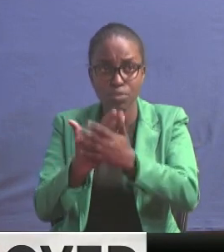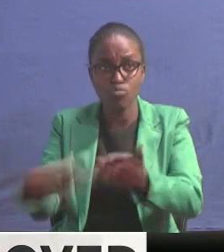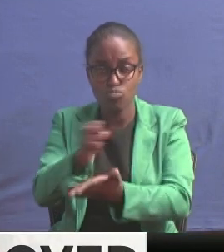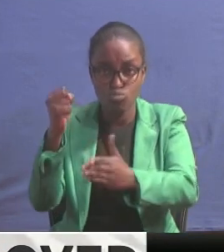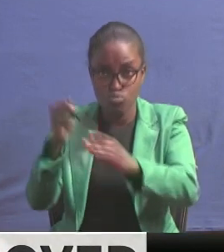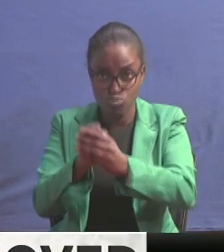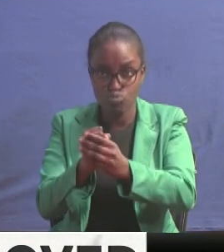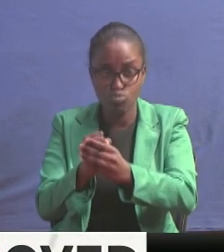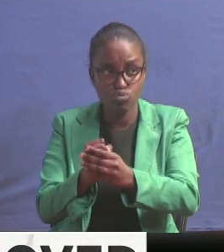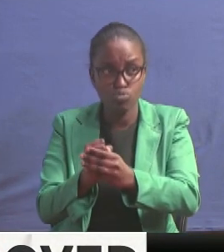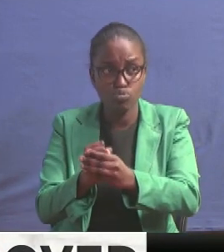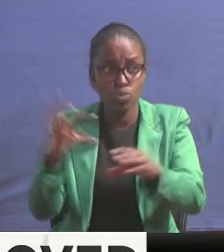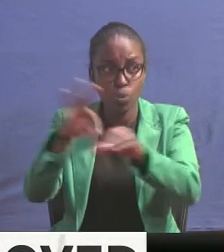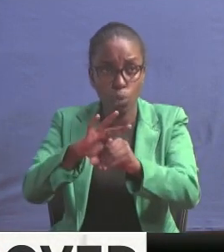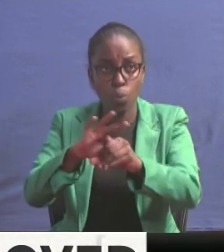offices.